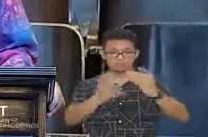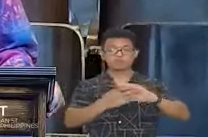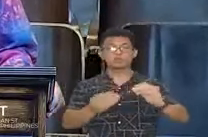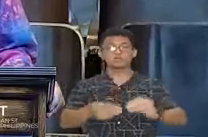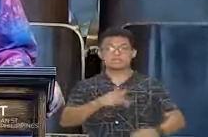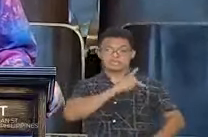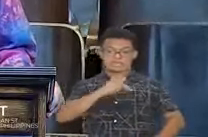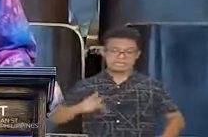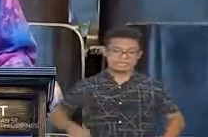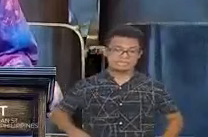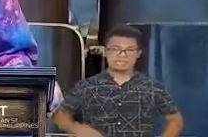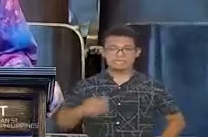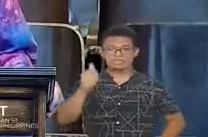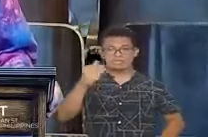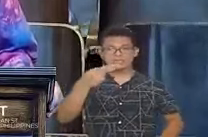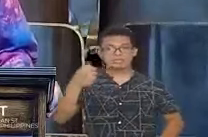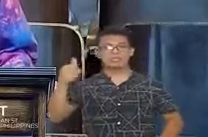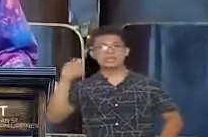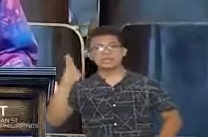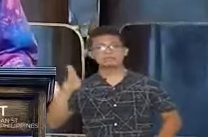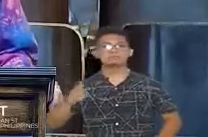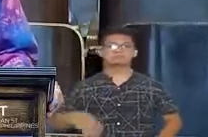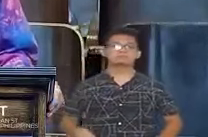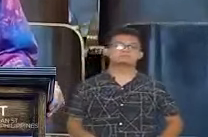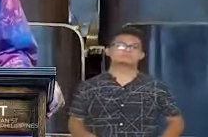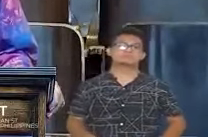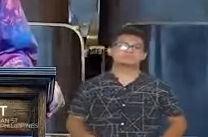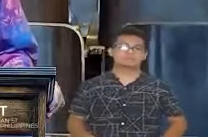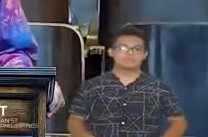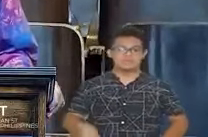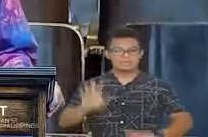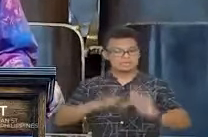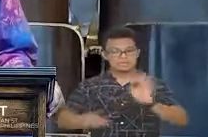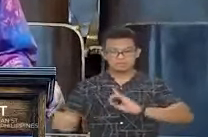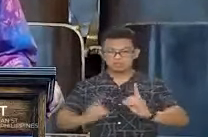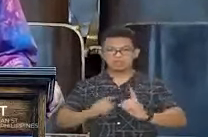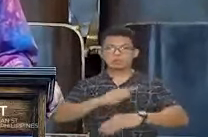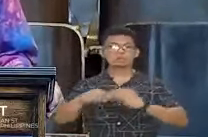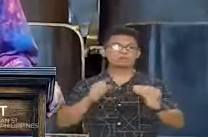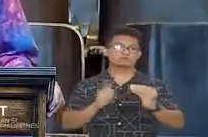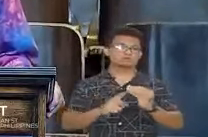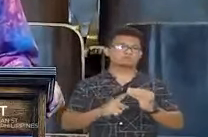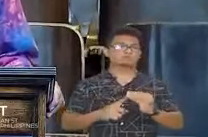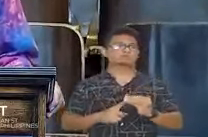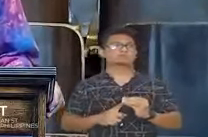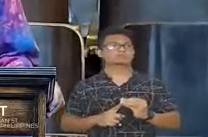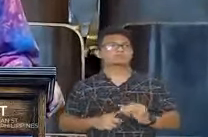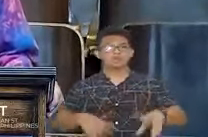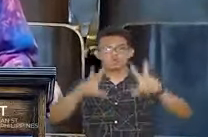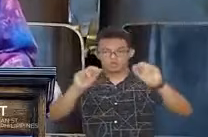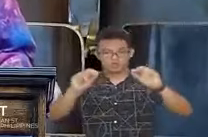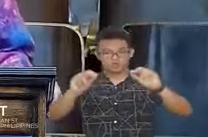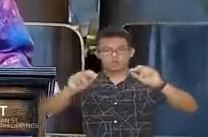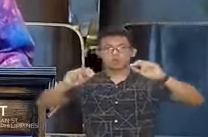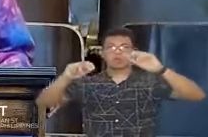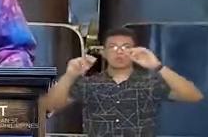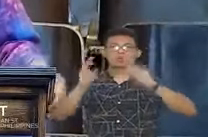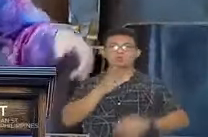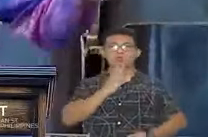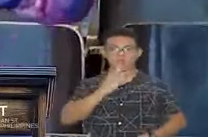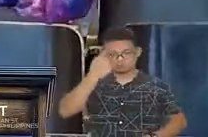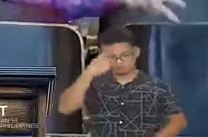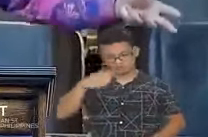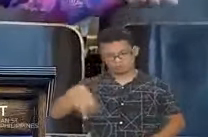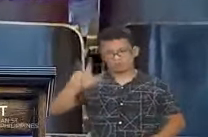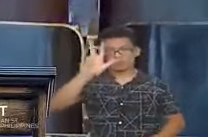And King Ahab was helpless. No matter how many prayers he would give to Baal,